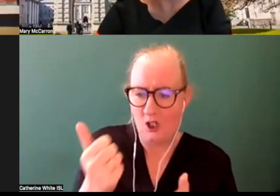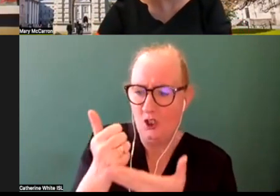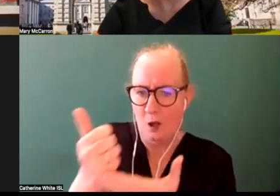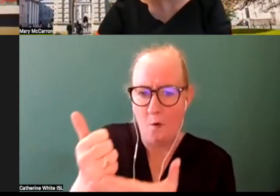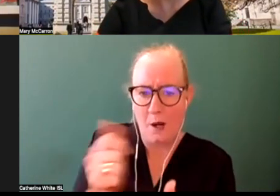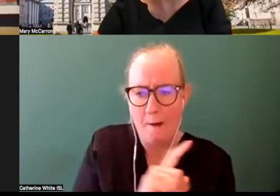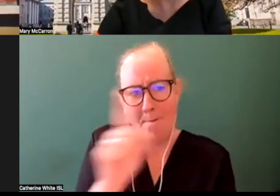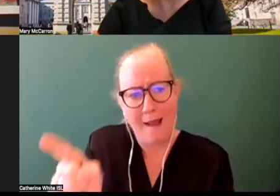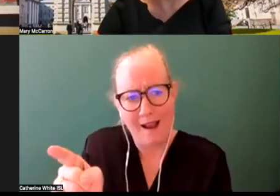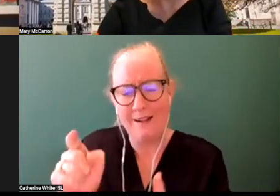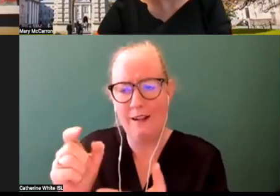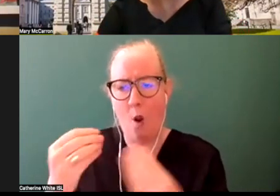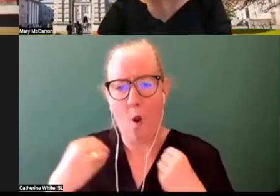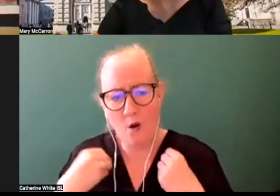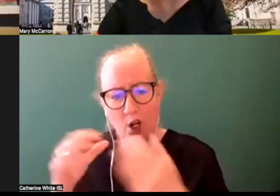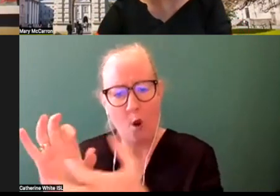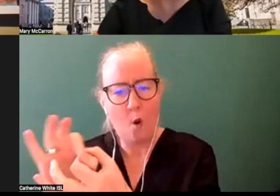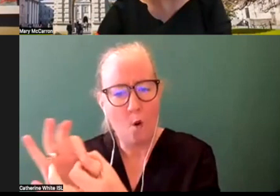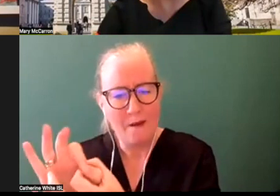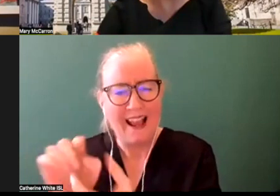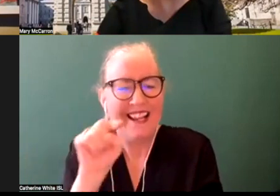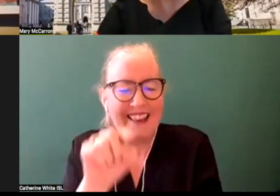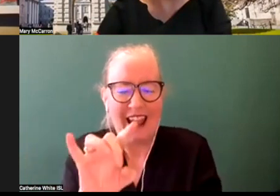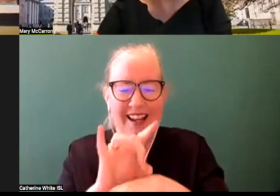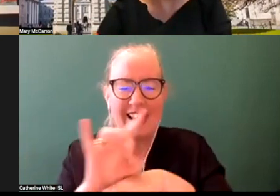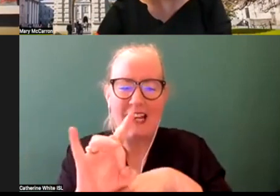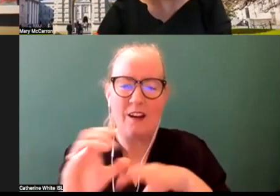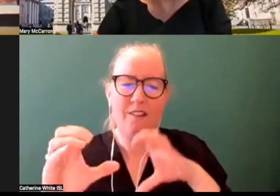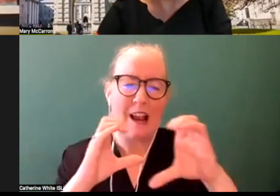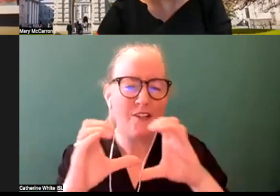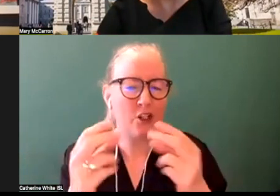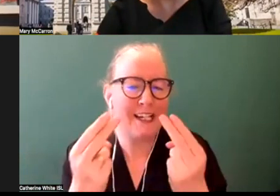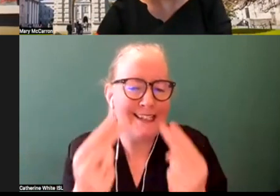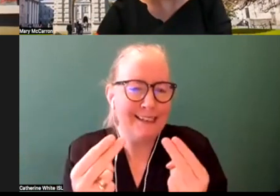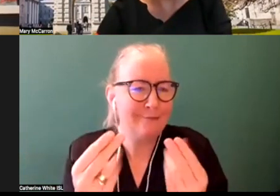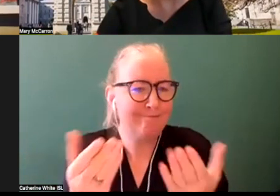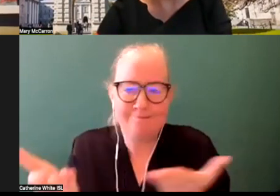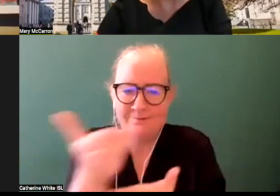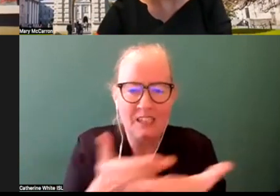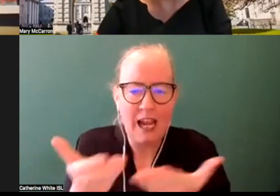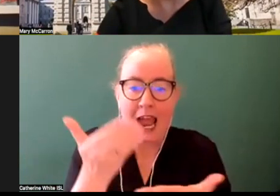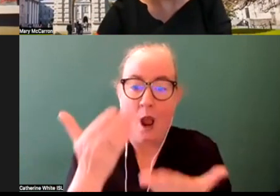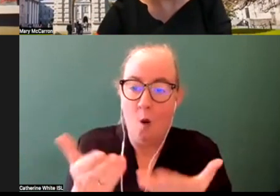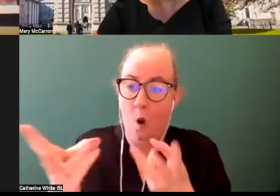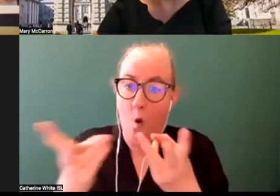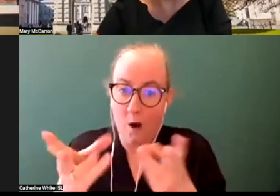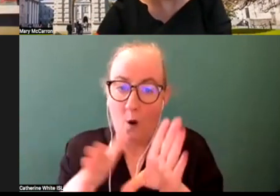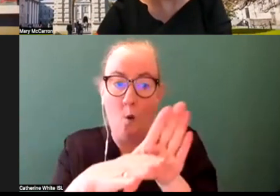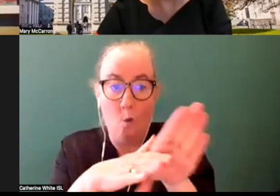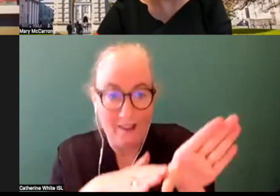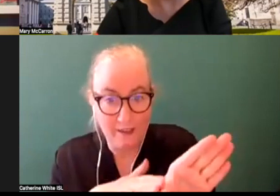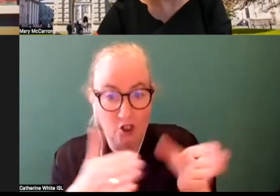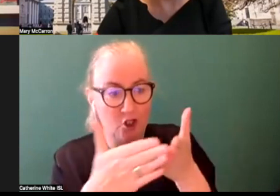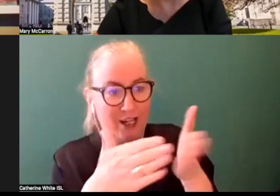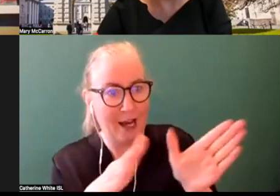their own home. So I think that the conversation needs to be looked at in terms of how do we work with the generic services